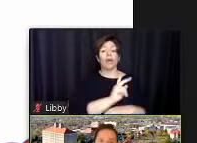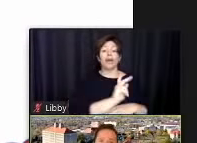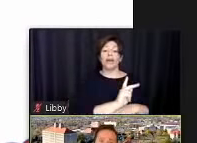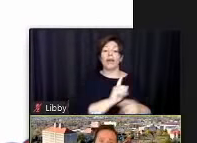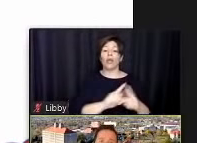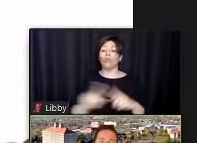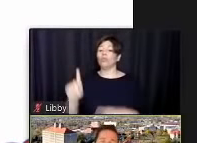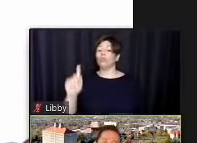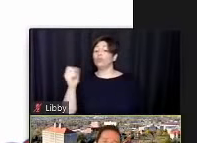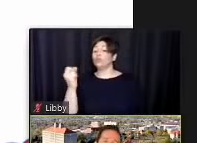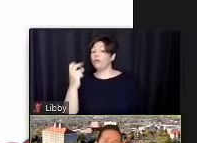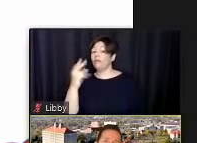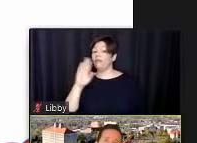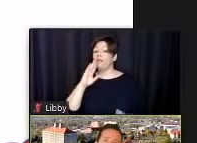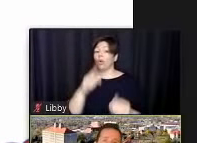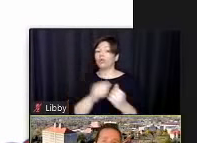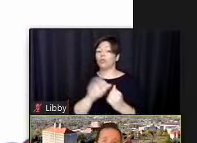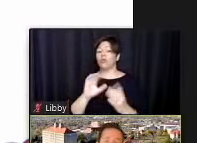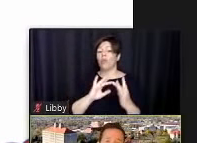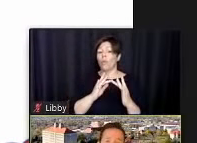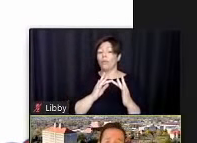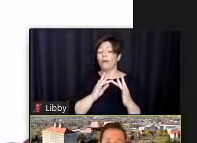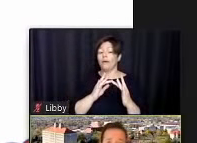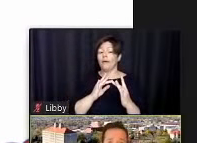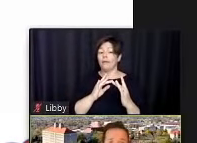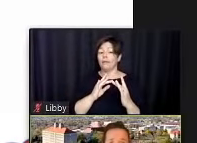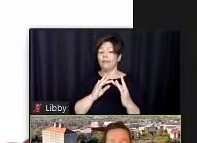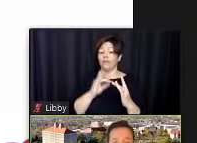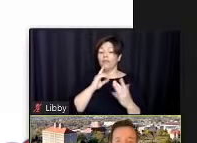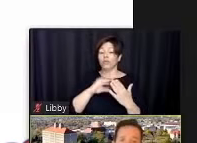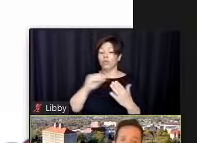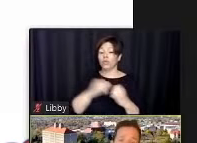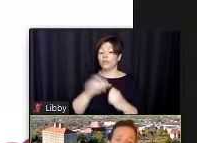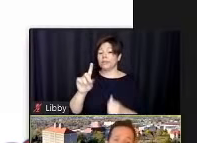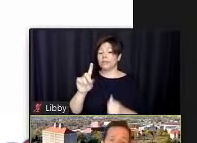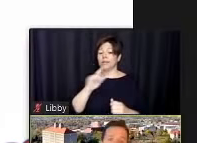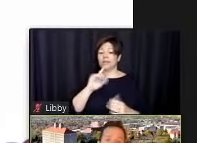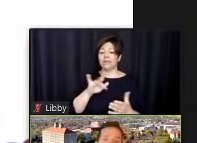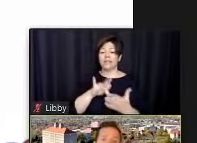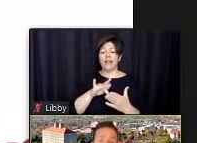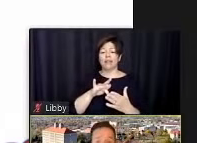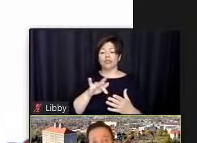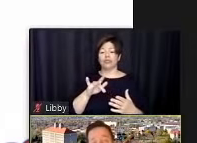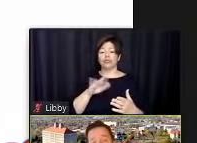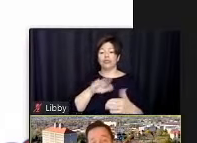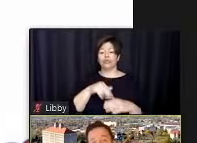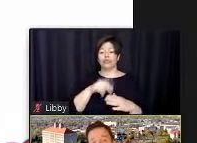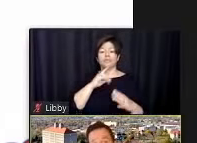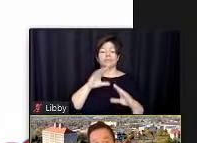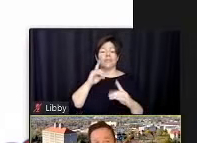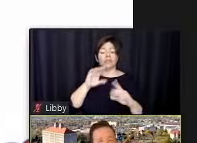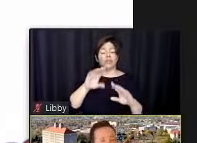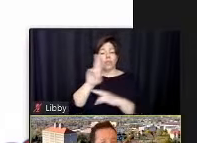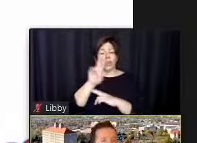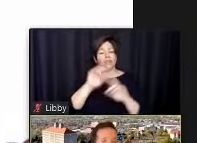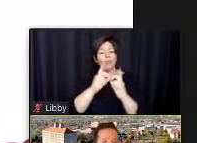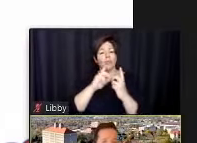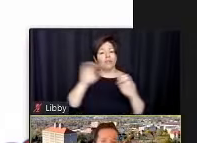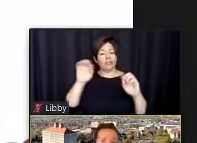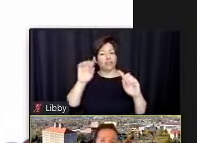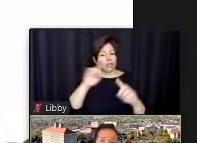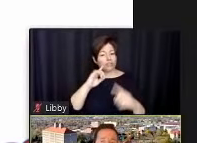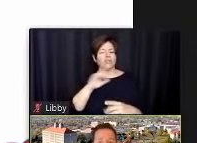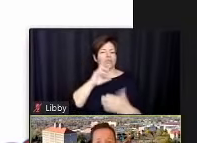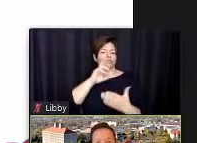focus with the Center on Online Learning and Students with Disabilities. It's a national center that was funded by the U.S. Department of Education. It's a research